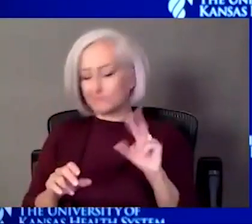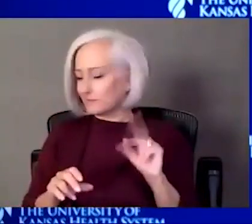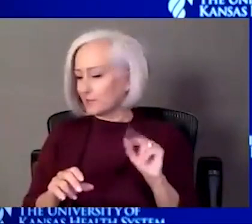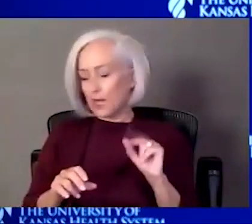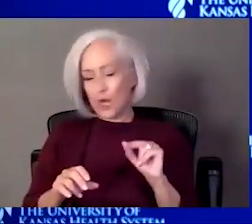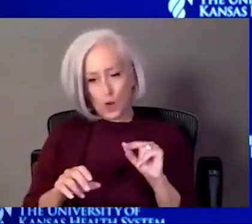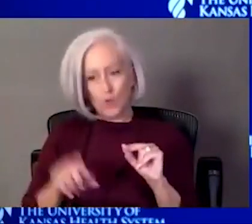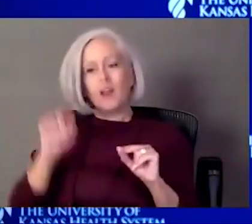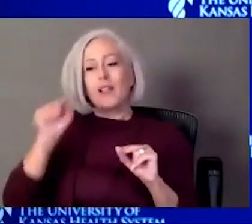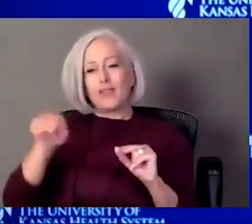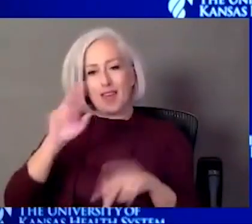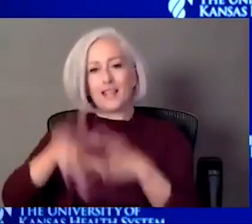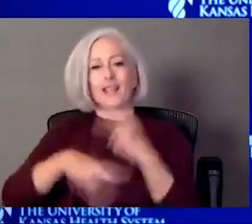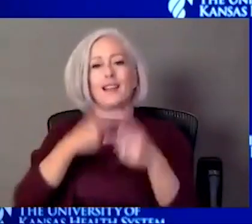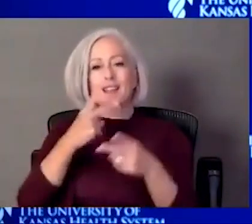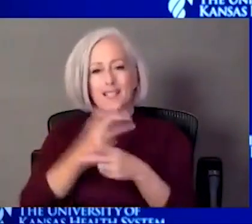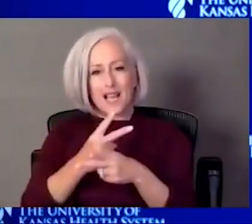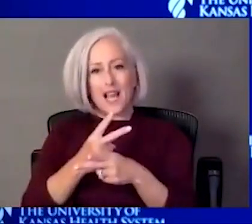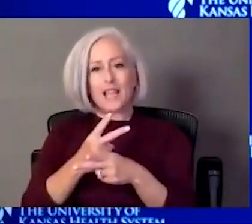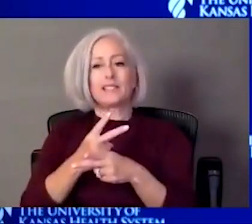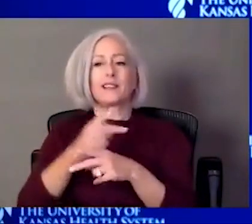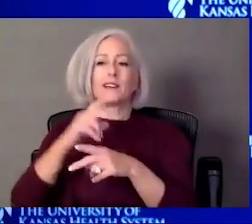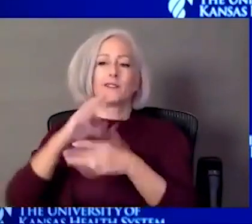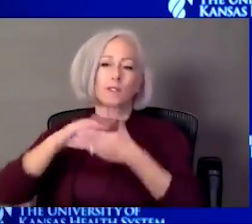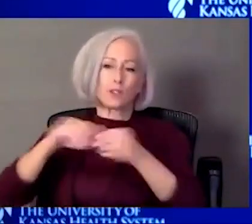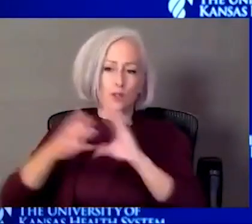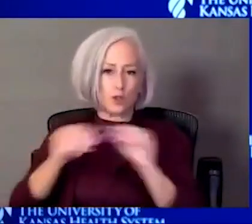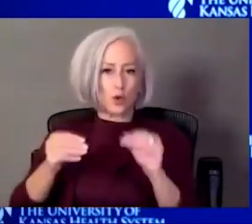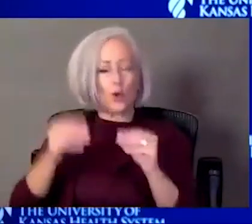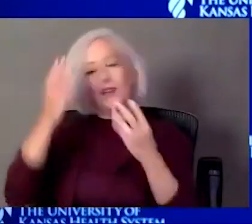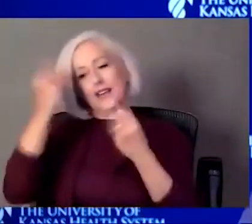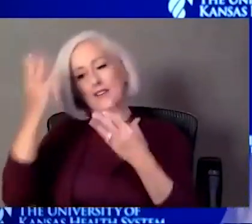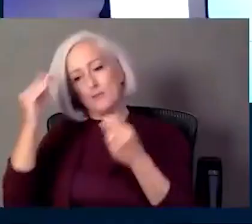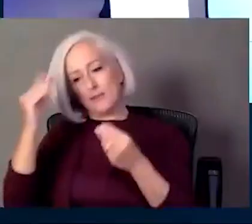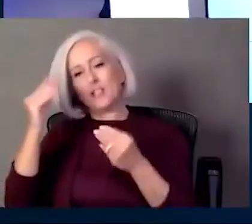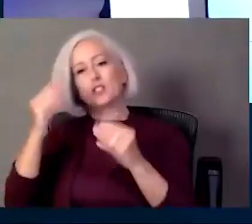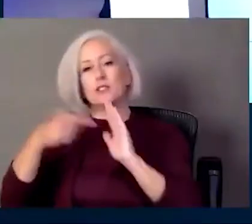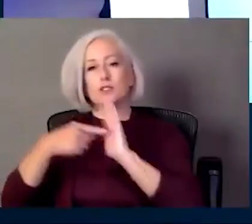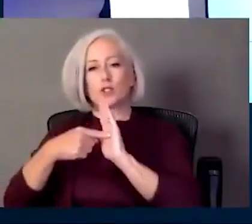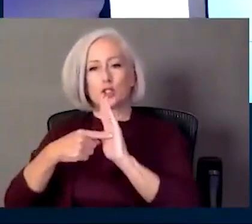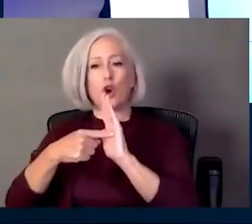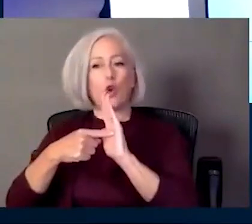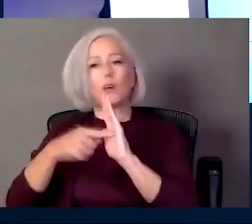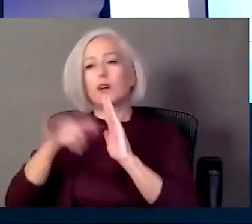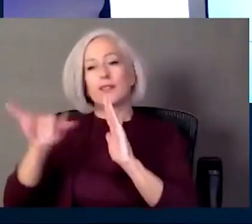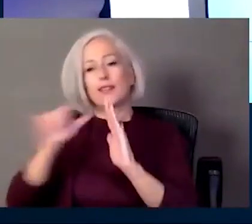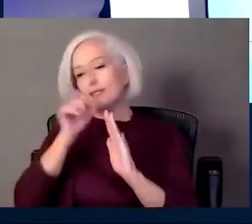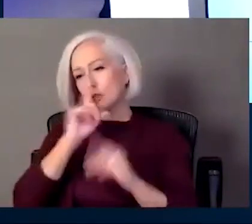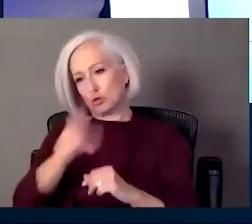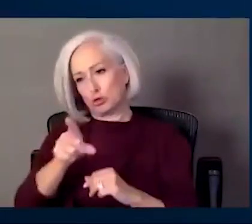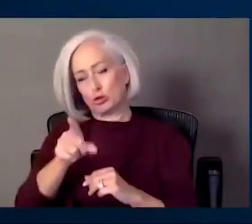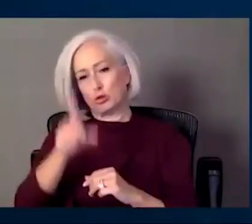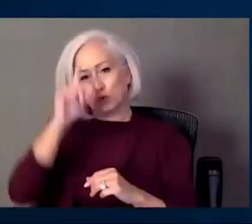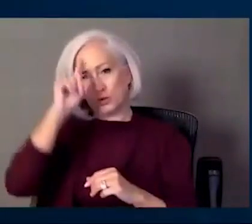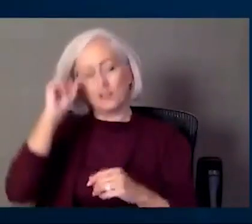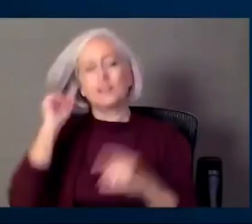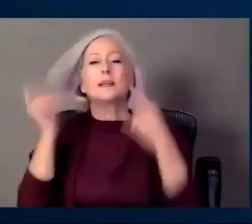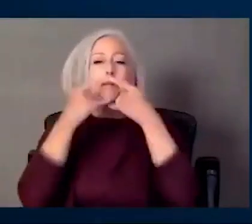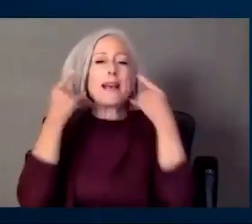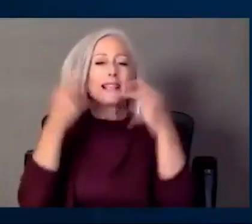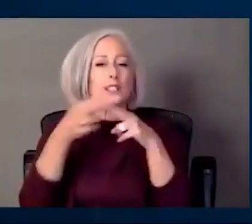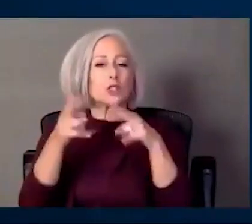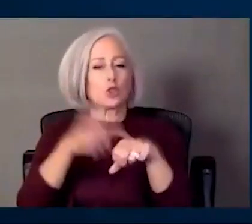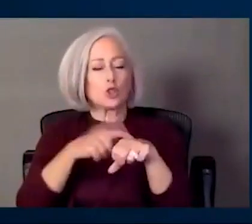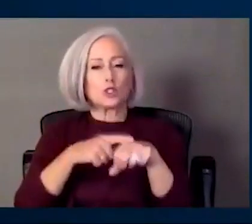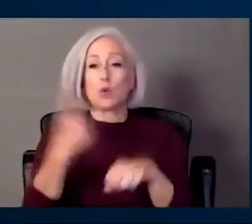of vignettes and information kind of exactly go against that. Yeah, wearing a mask is just a short-term thing. Just one more question. Okay,